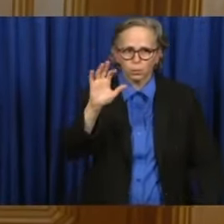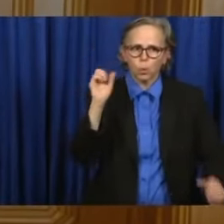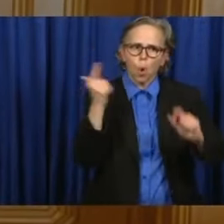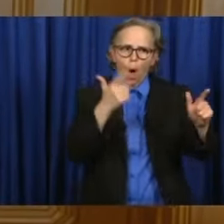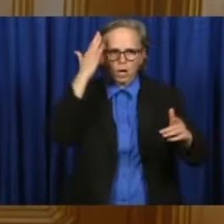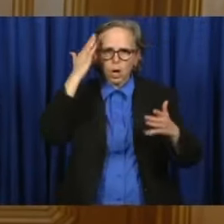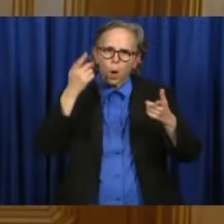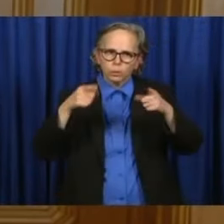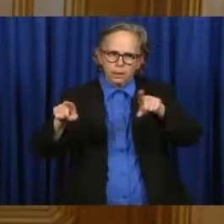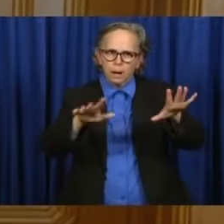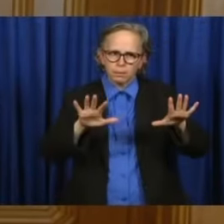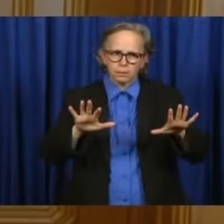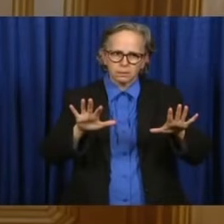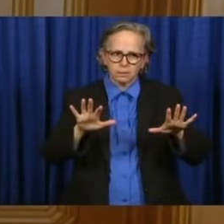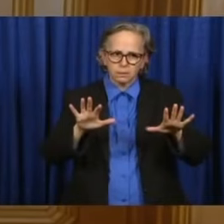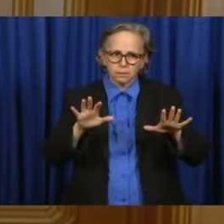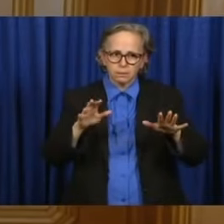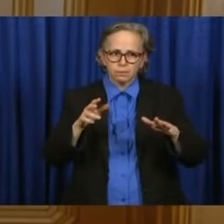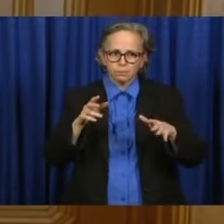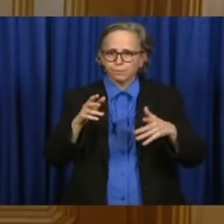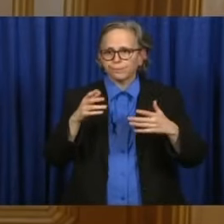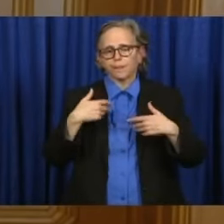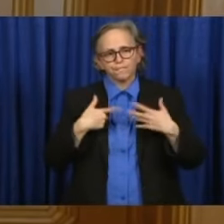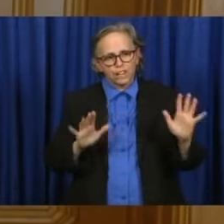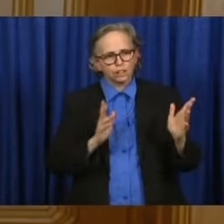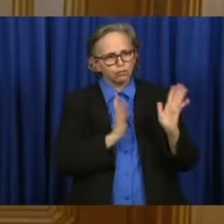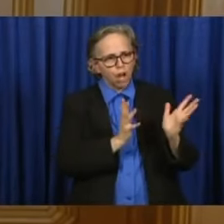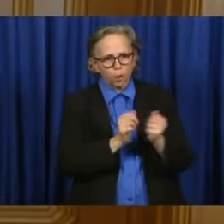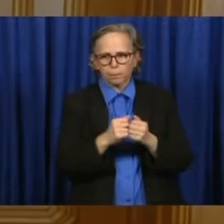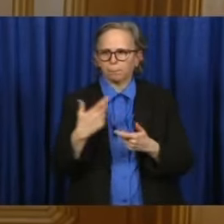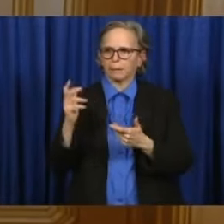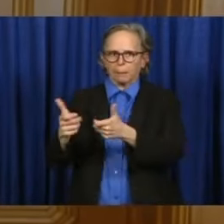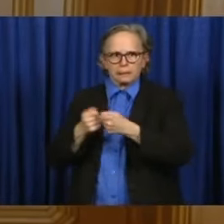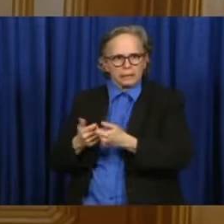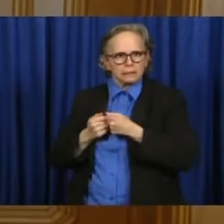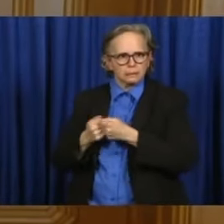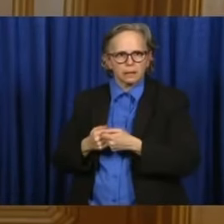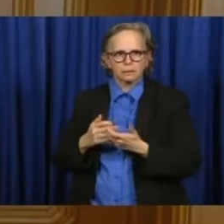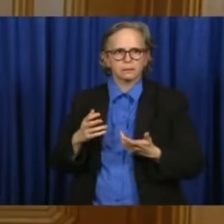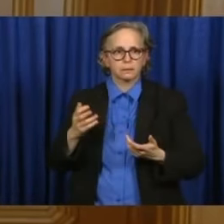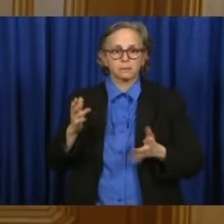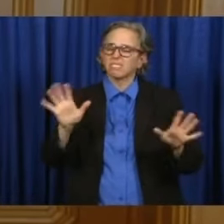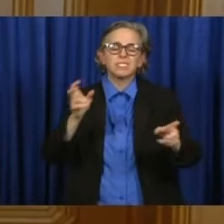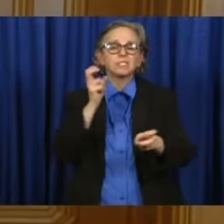messages. This is tough. This is a very, very, very tough